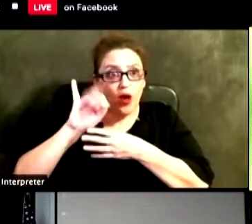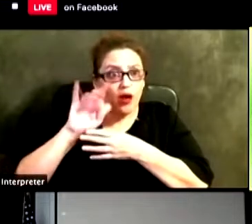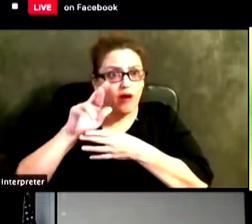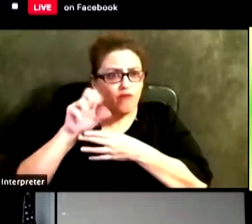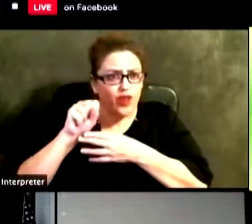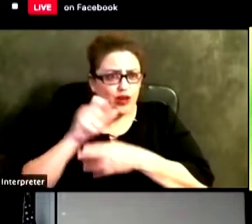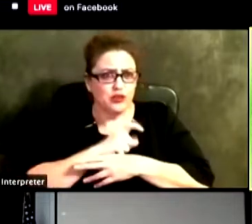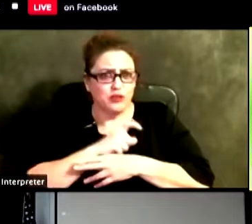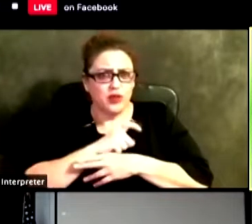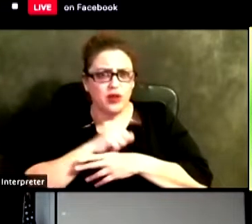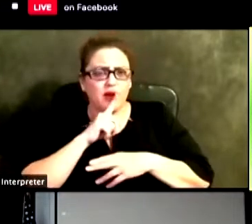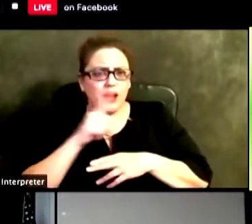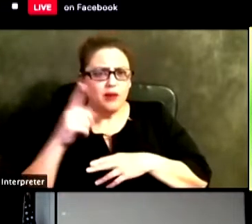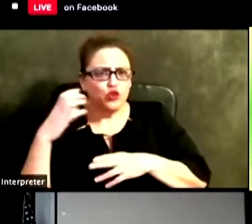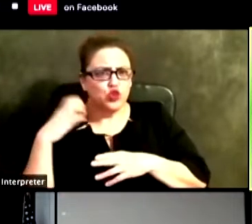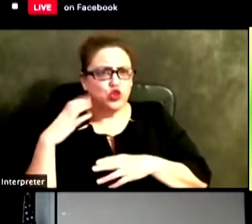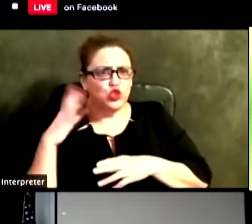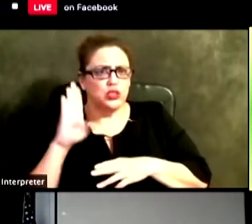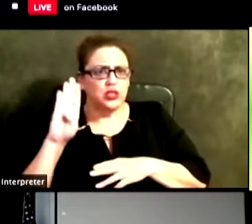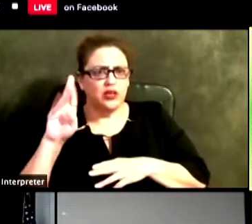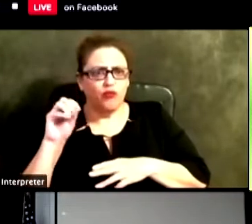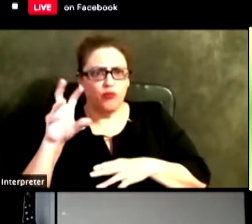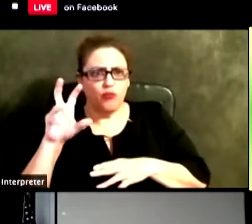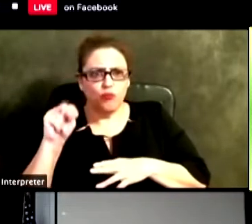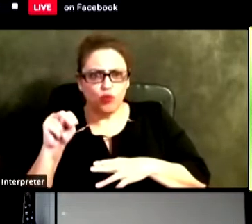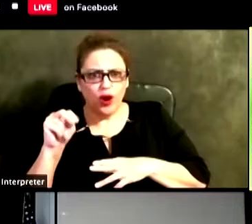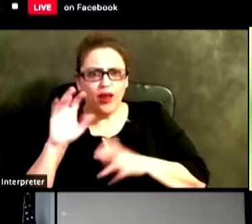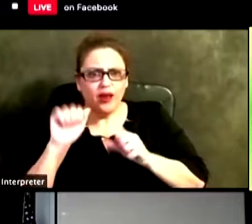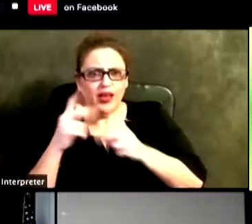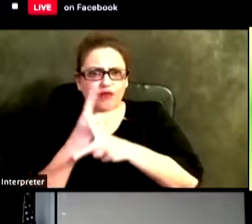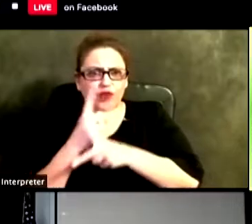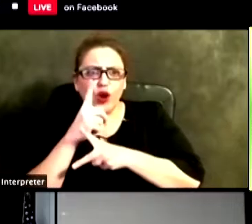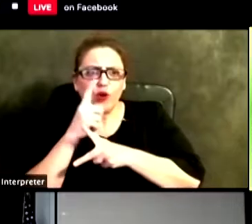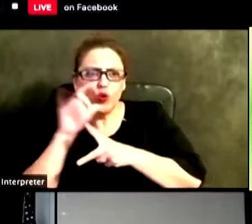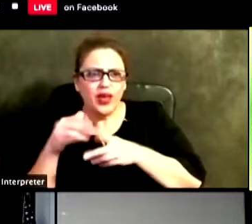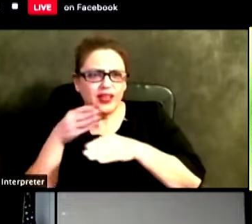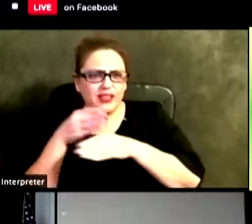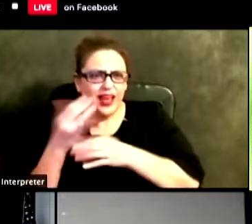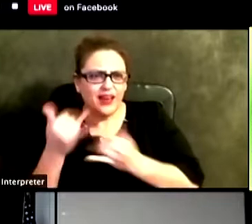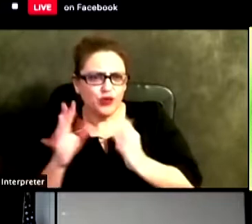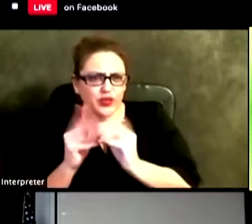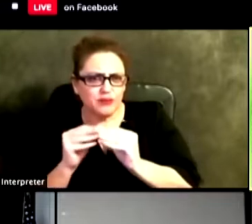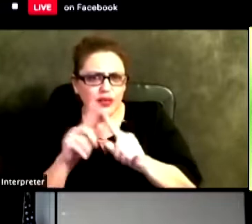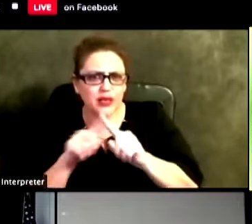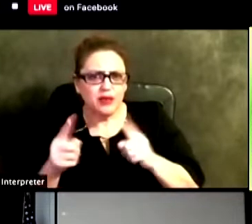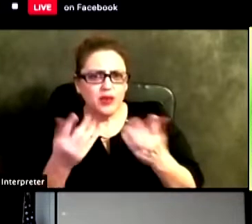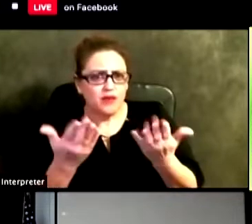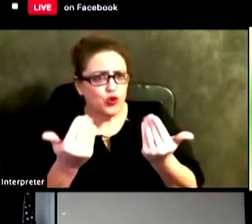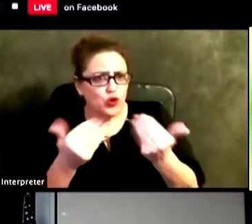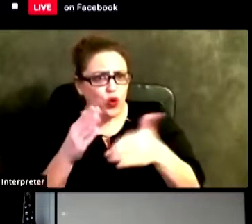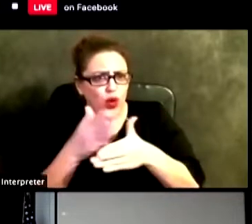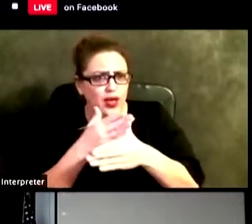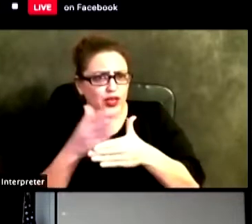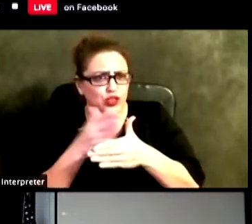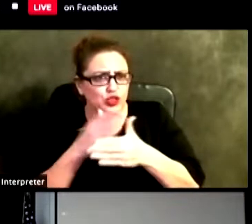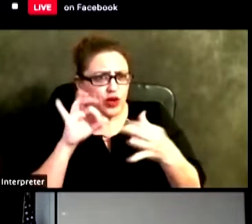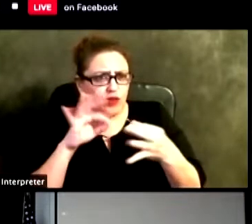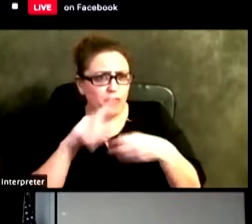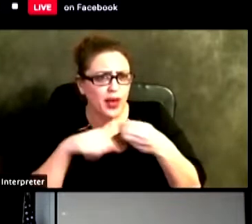And I'm sure Chief Brown can identify that person, after we're through here, but is there feedback you can share about the experience?